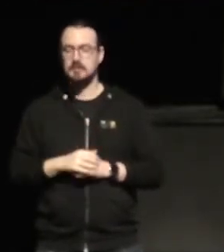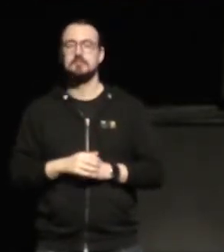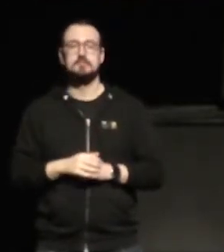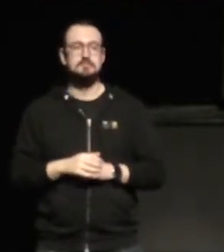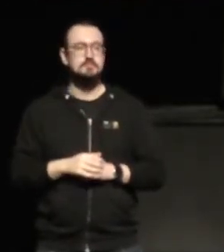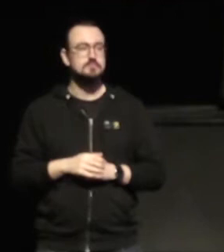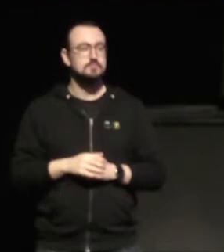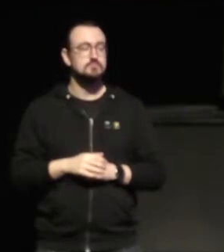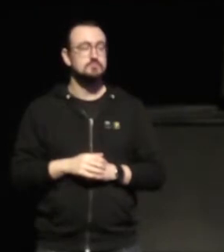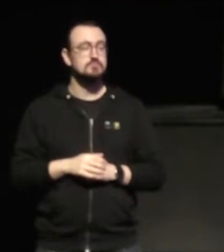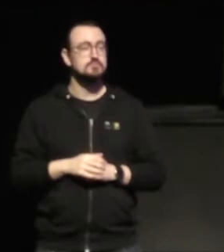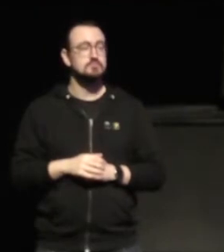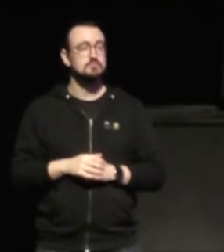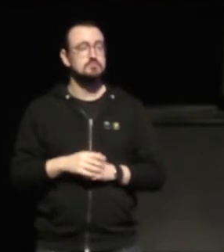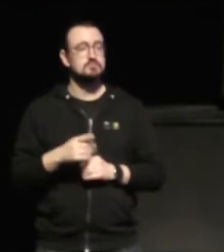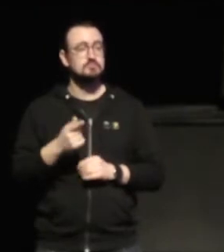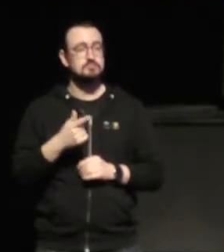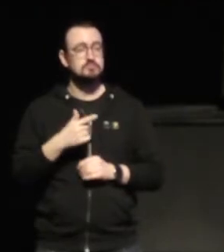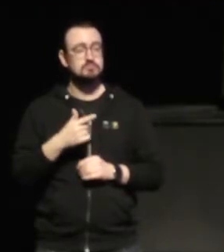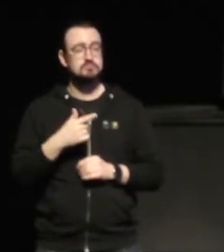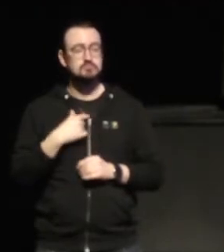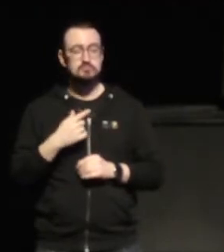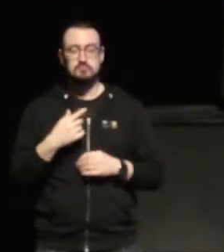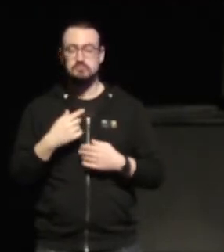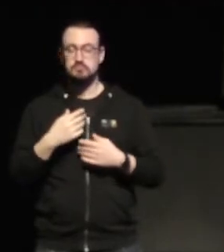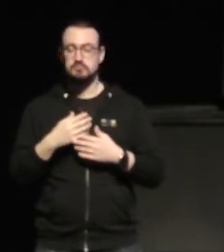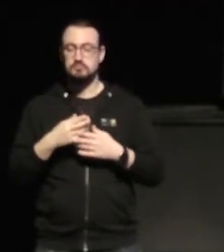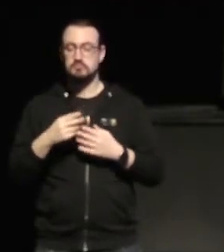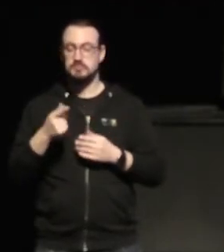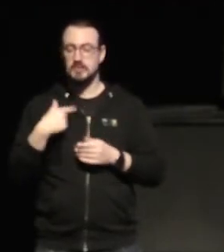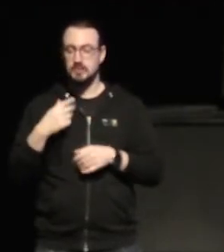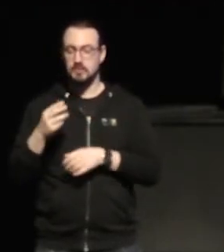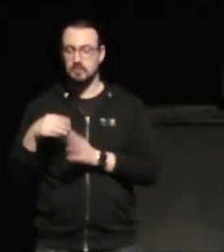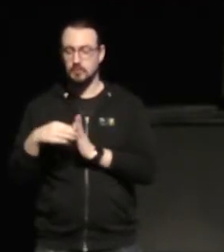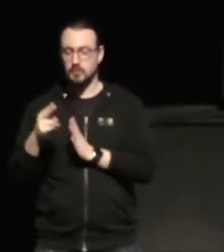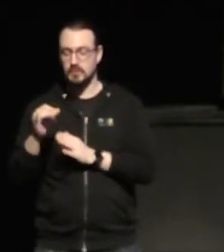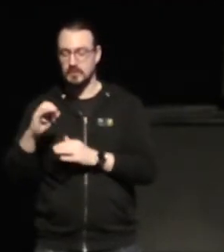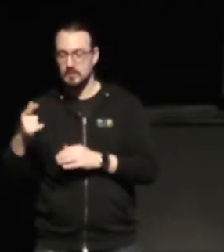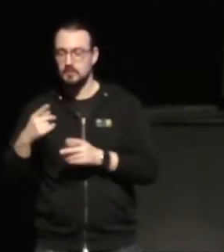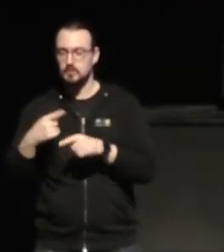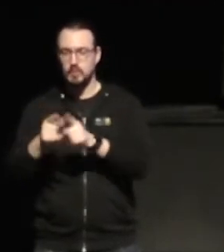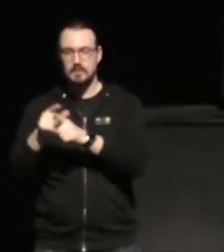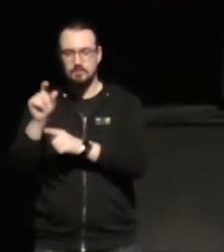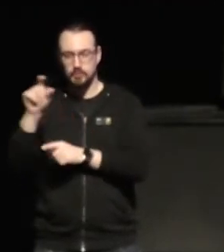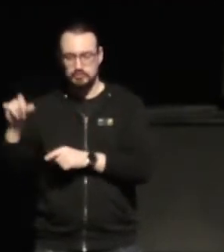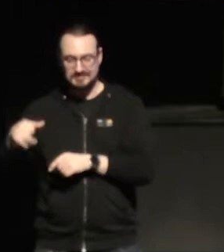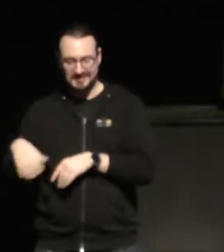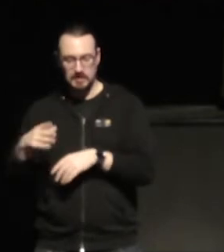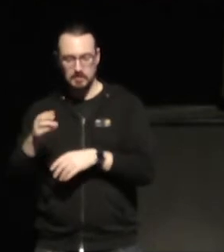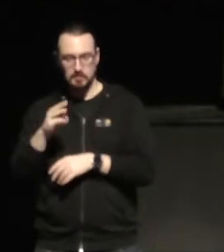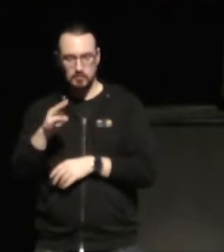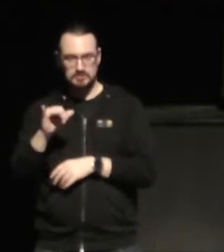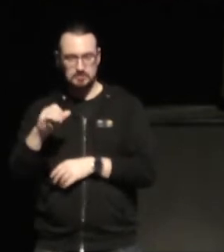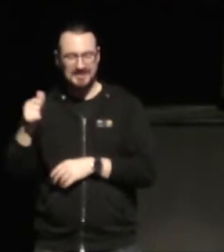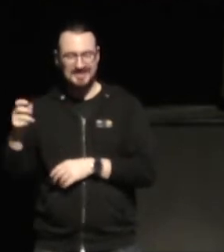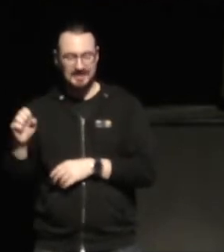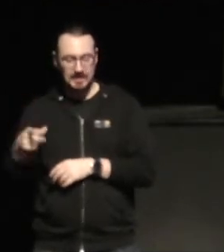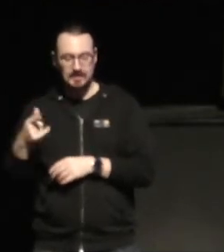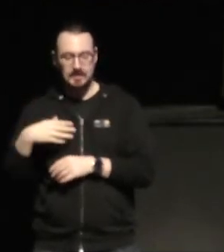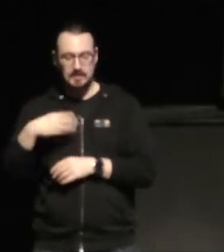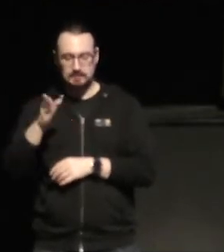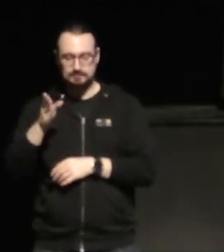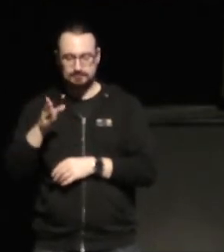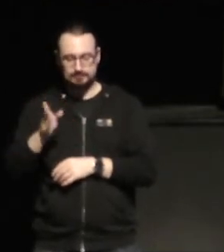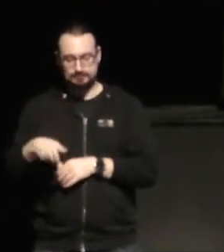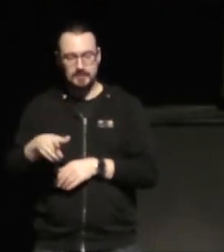Bonaus. I'm advocacy officer at UNAC, União Nacional de Camponeses, in Mozambique. Mozambique is located in